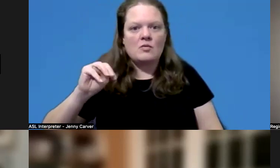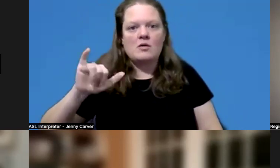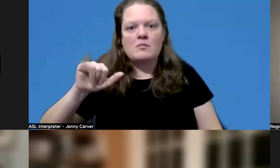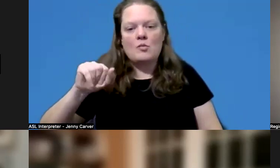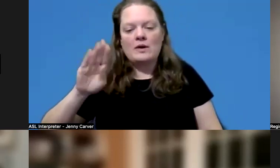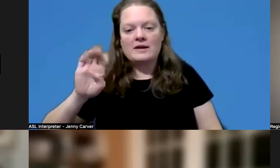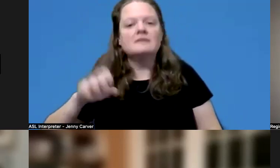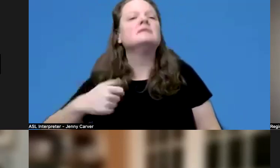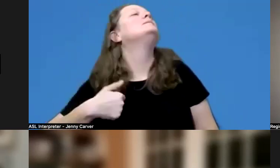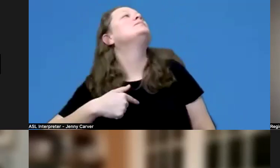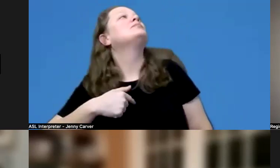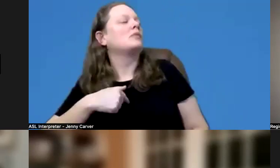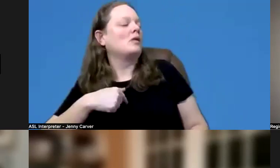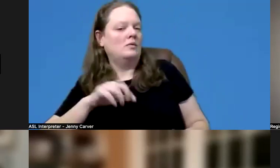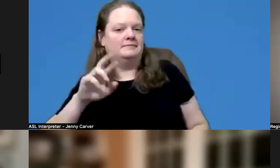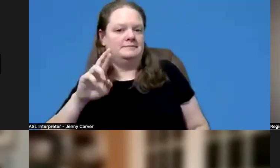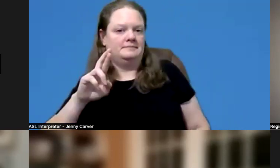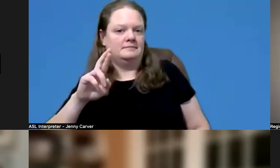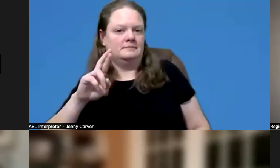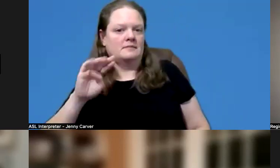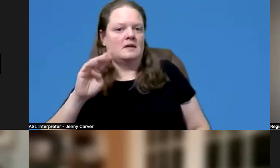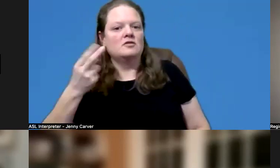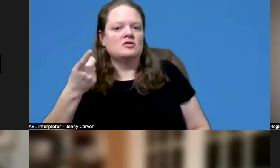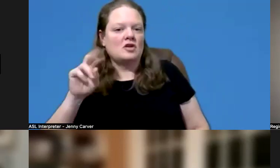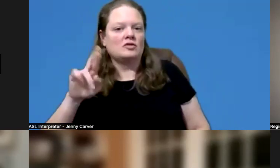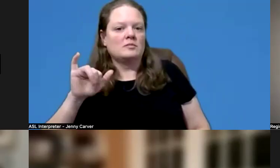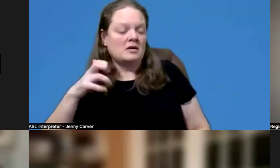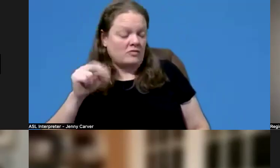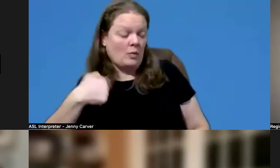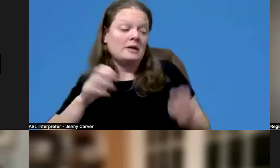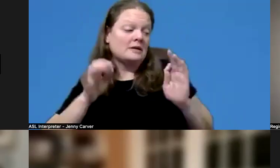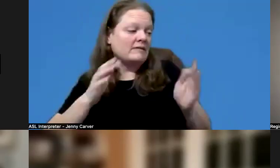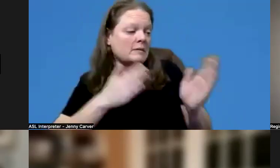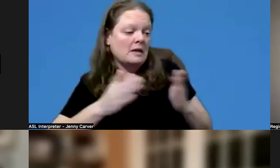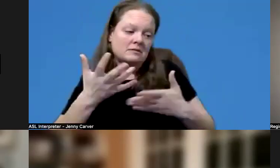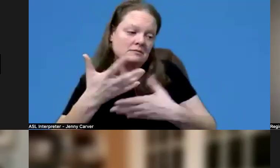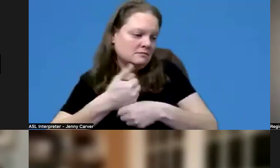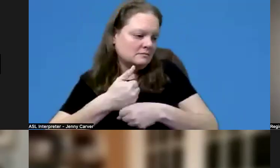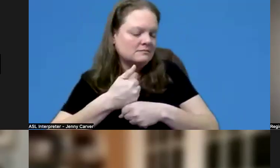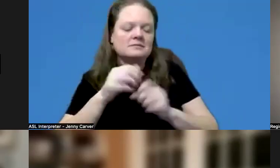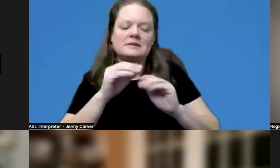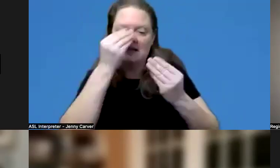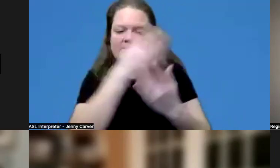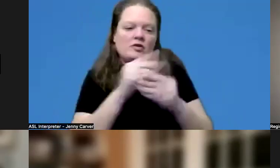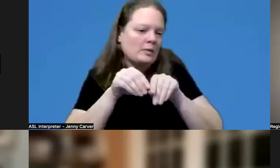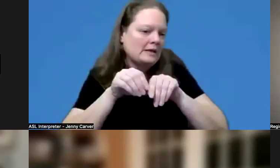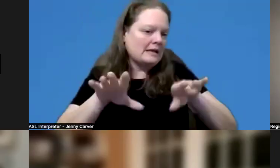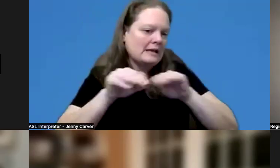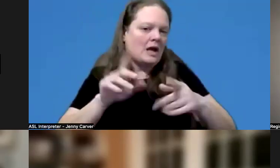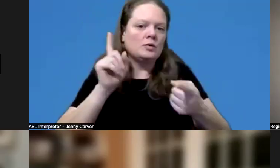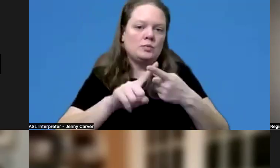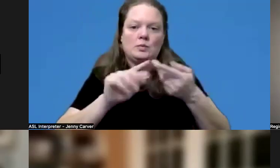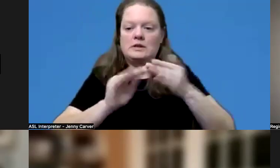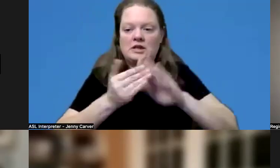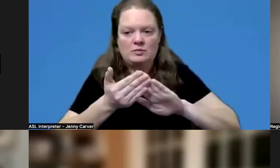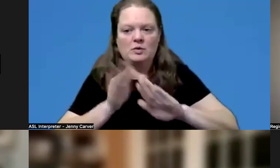We certainly do plan to put together information so that we can send it out to the